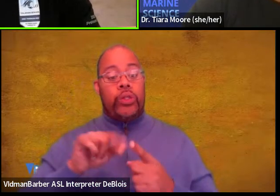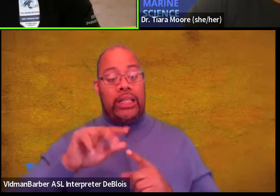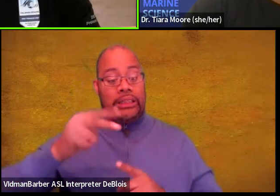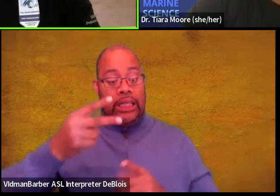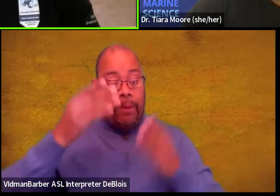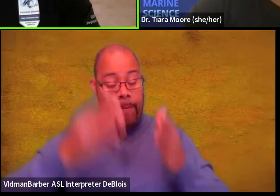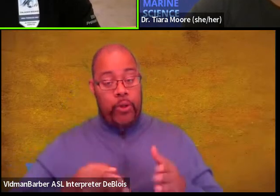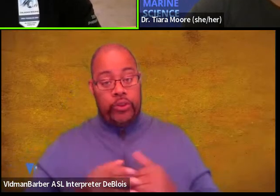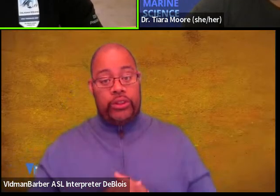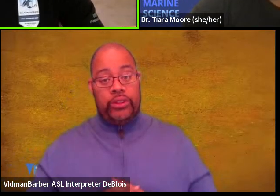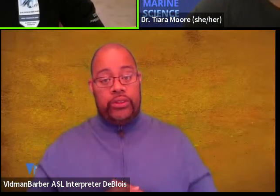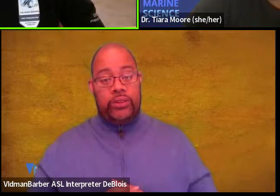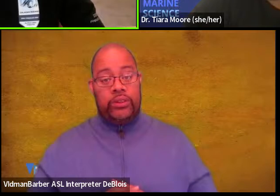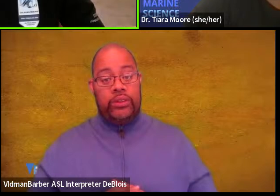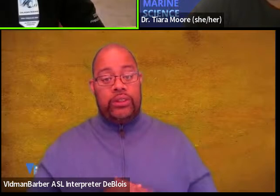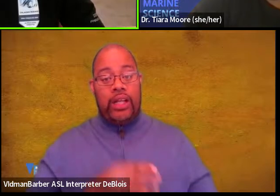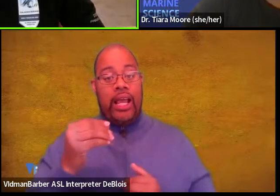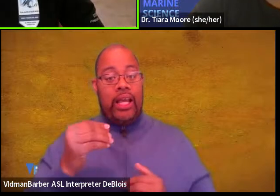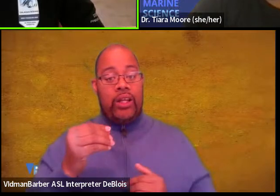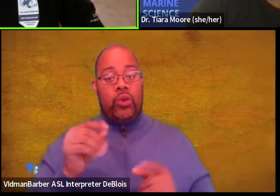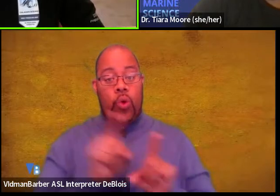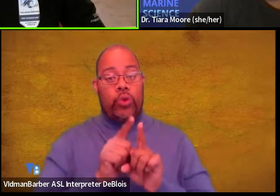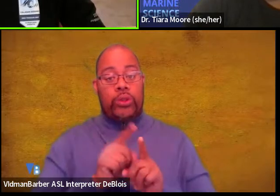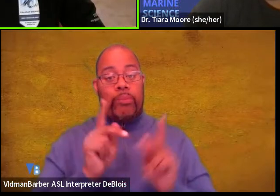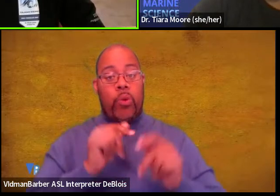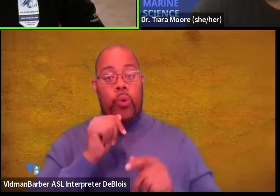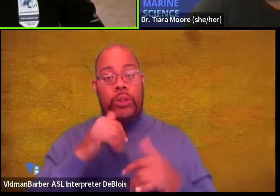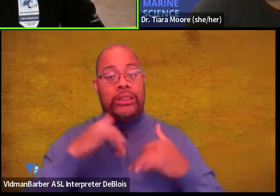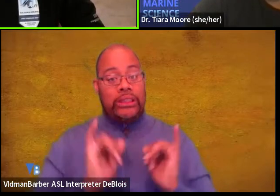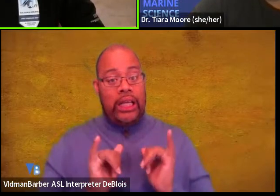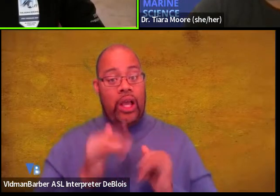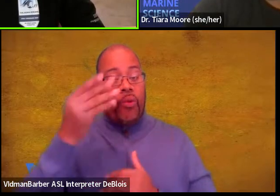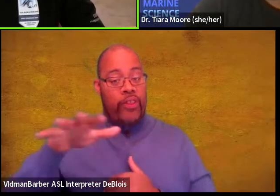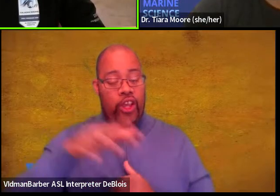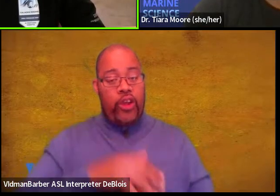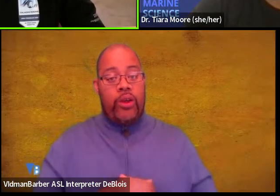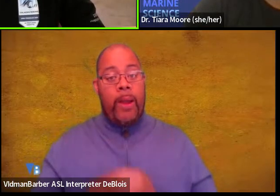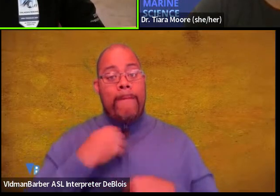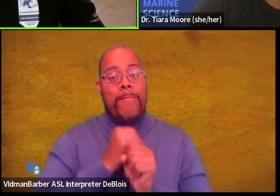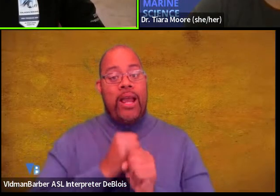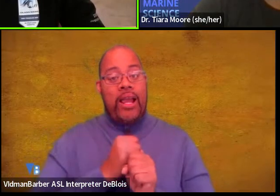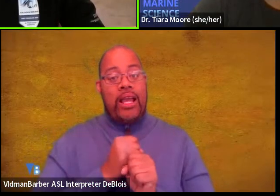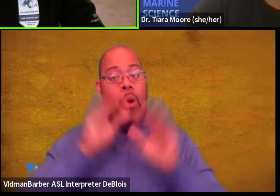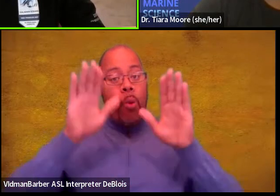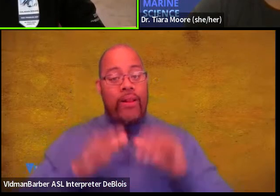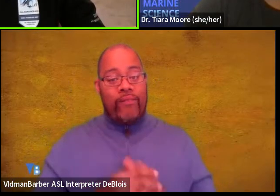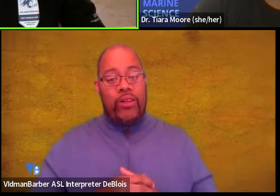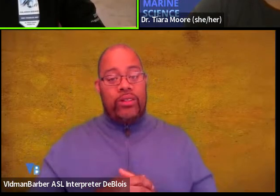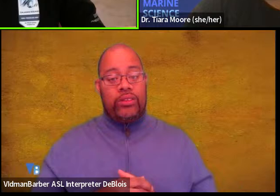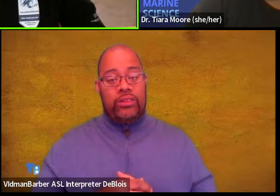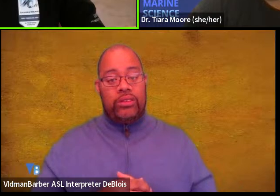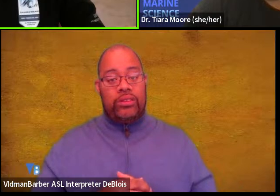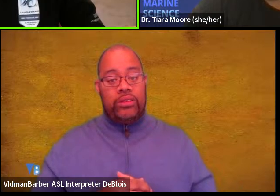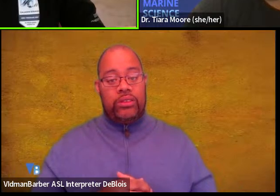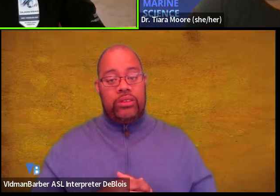second person, and to those who are still out there making fantastic